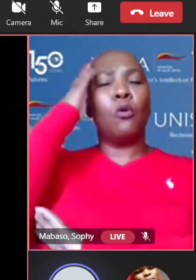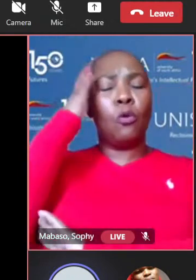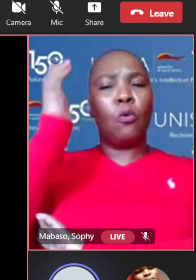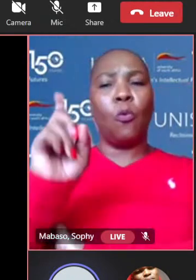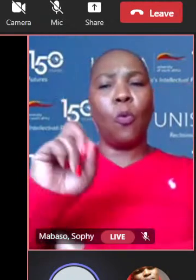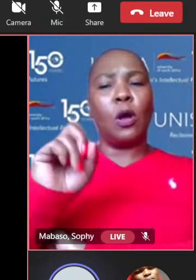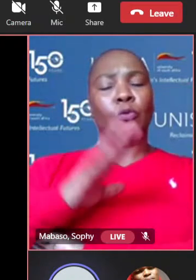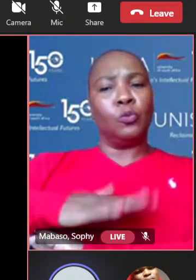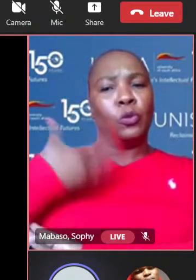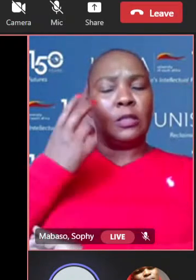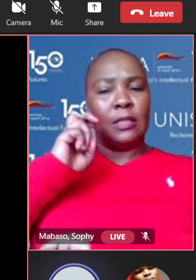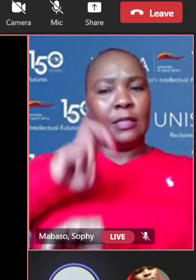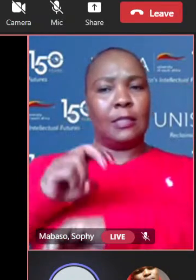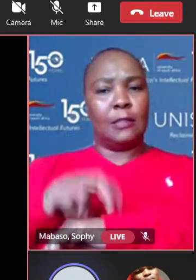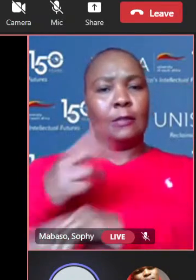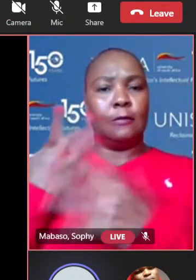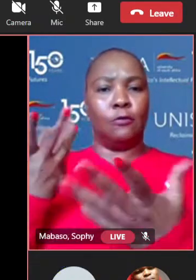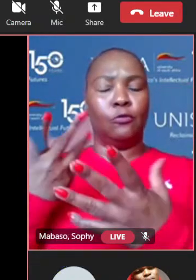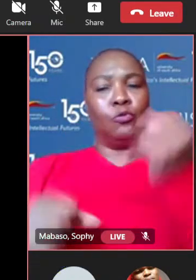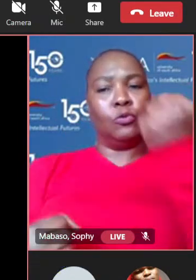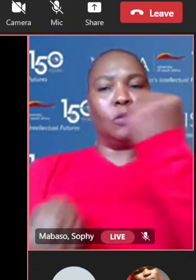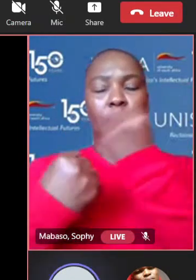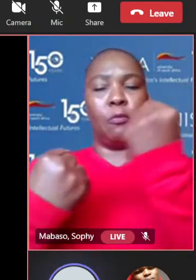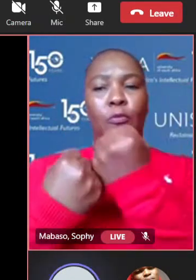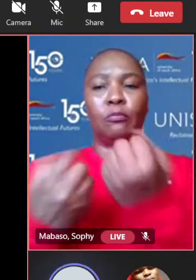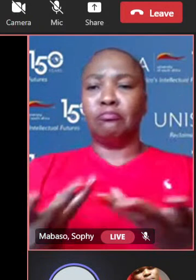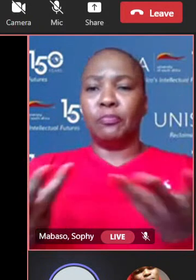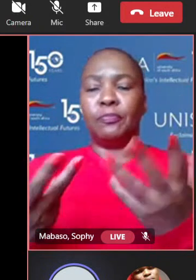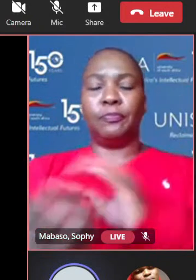to support on.